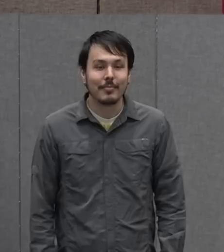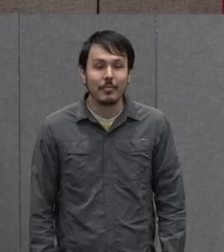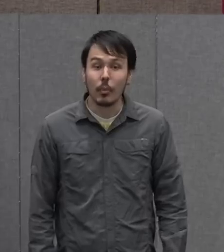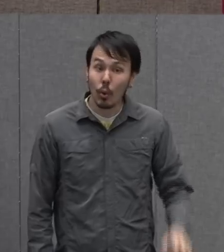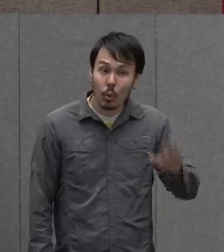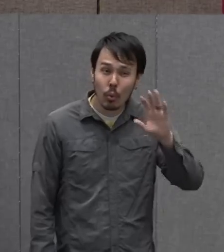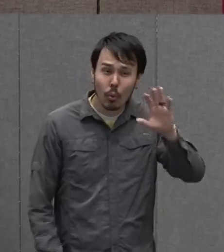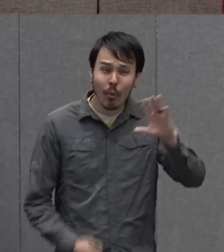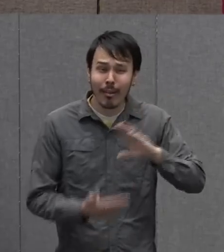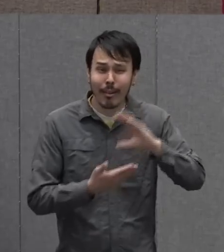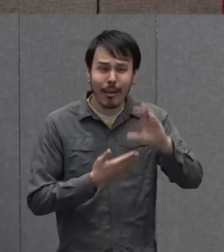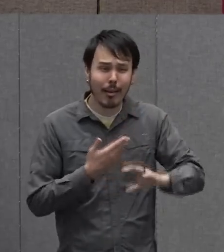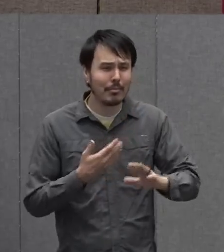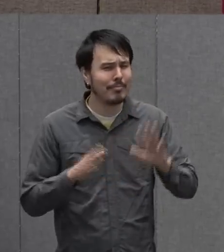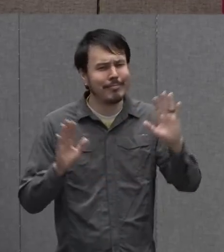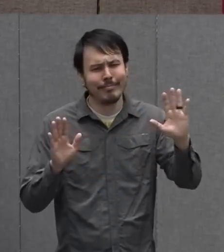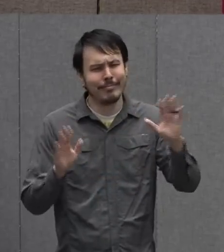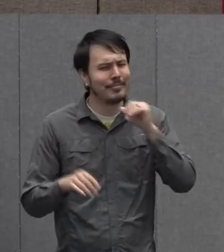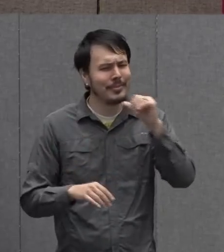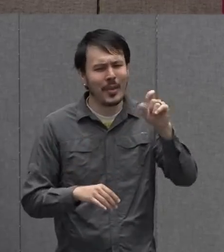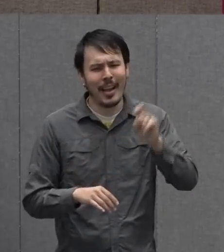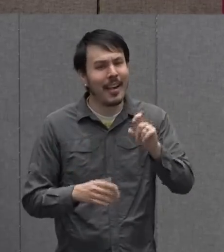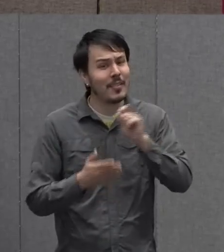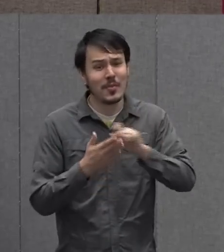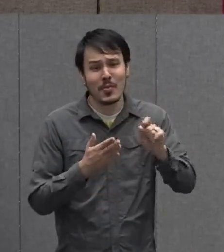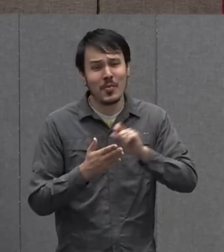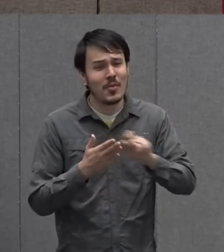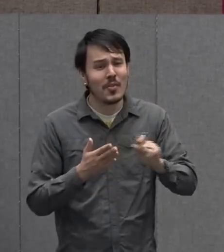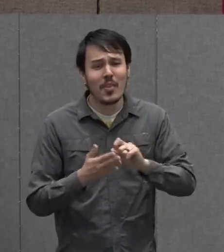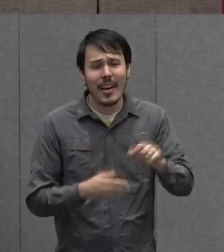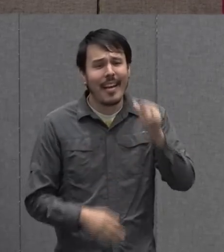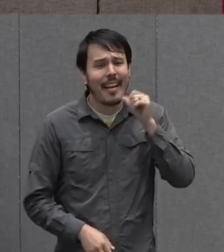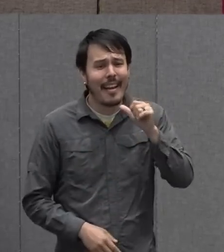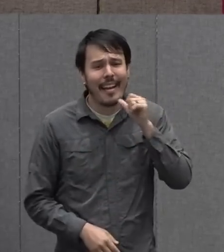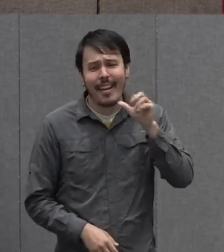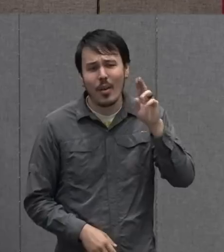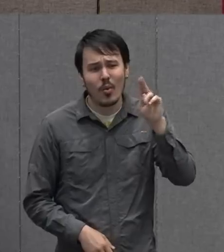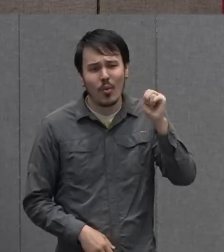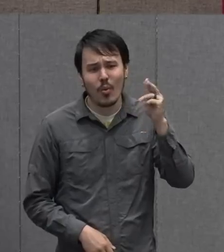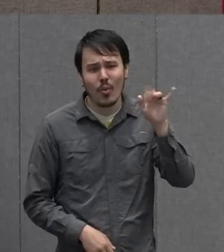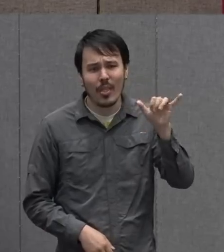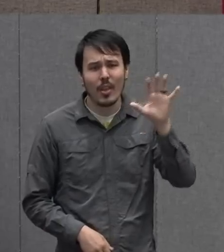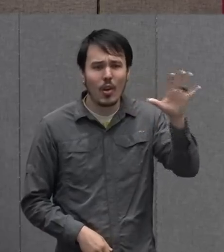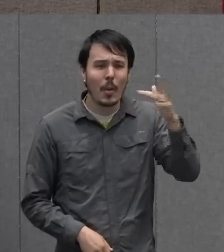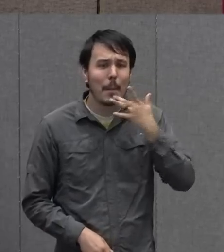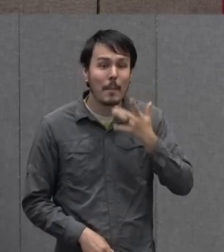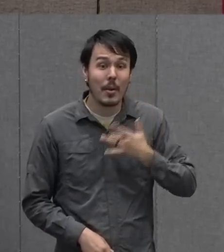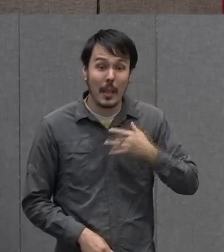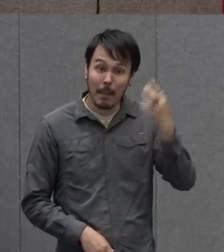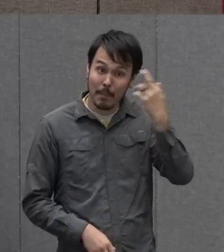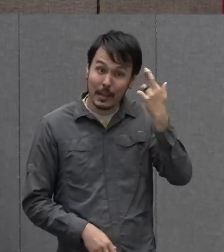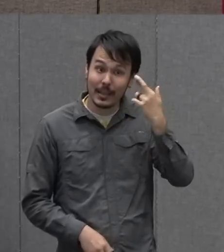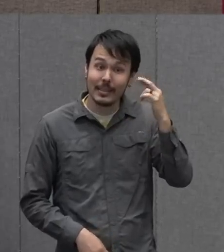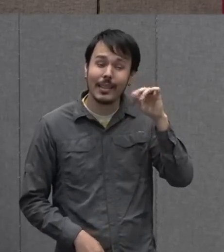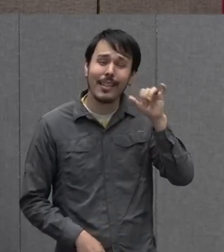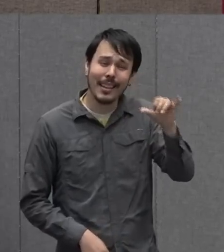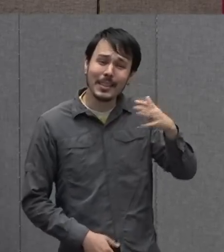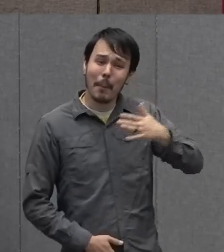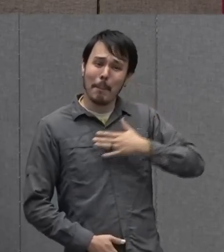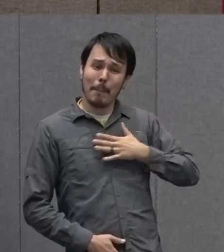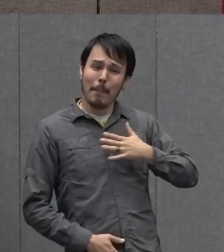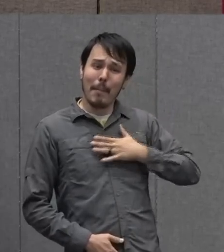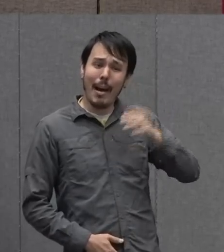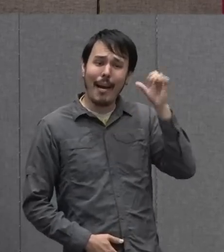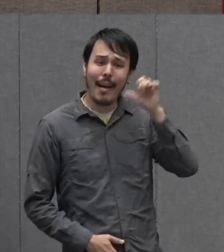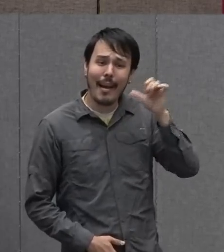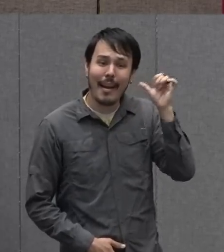On your calendar, you don't have to write Aunt Ruthie's birthday, because that's my Aunt Ruthie.